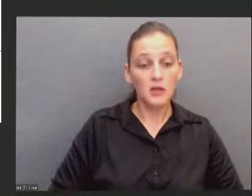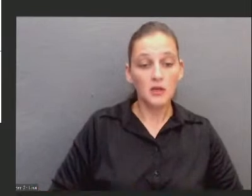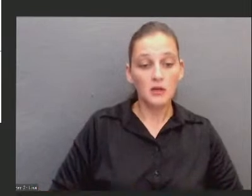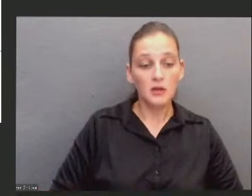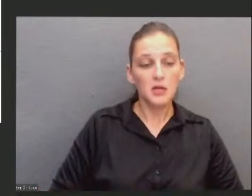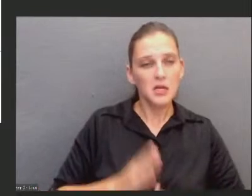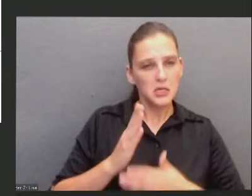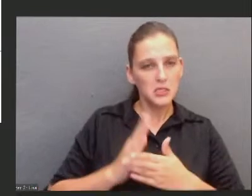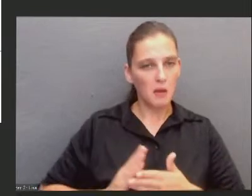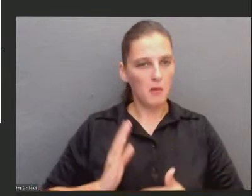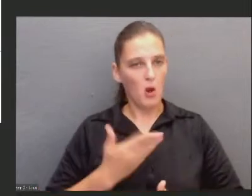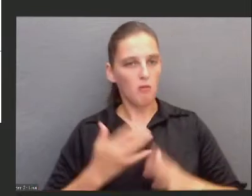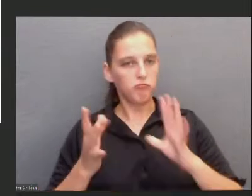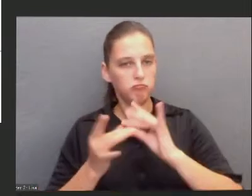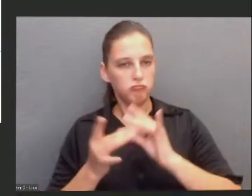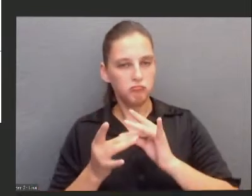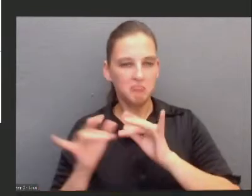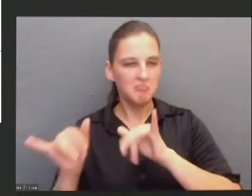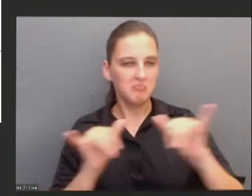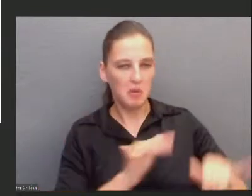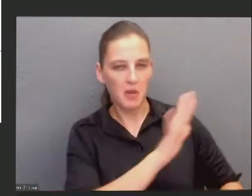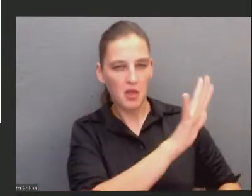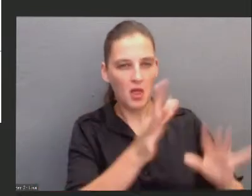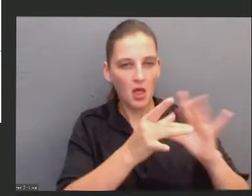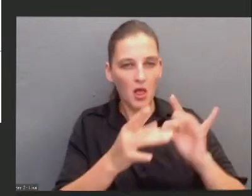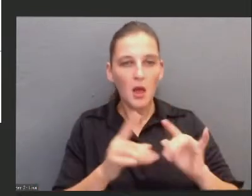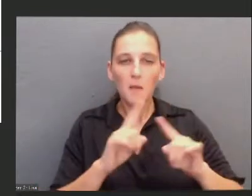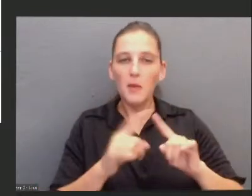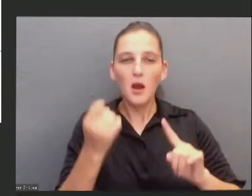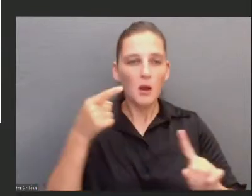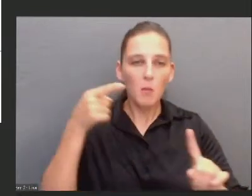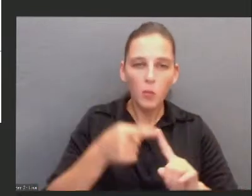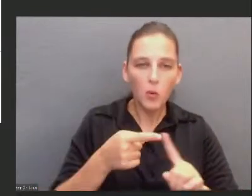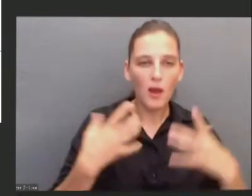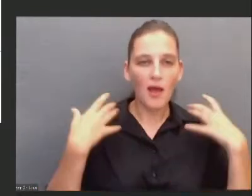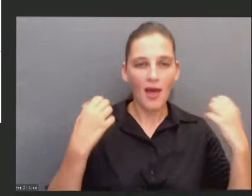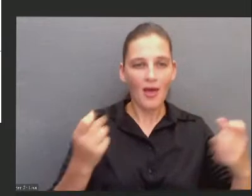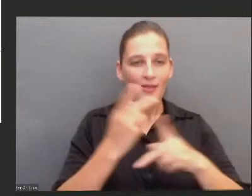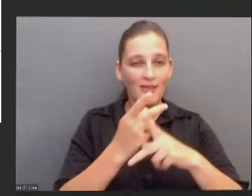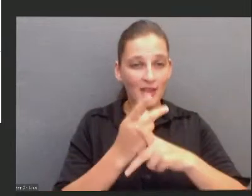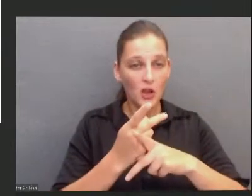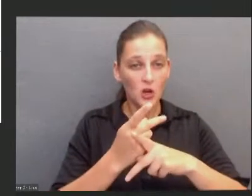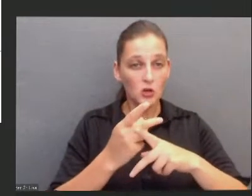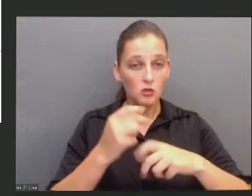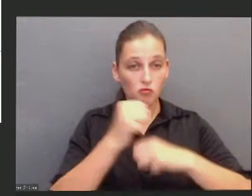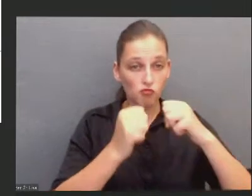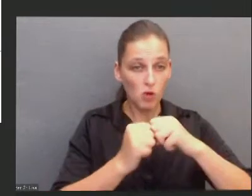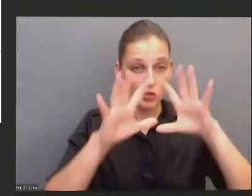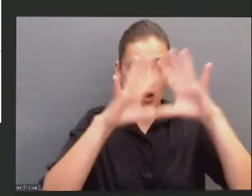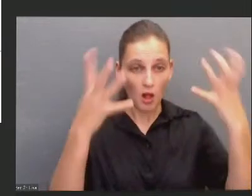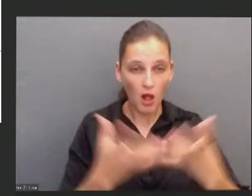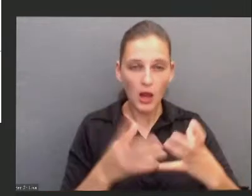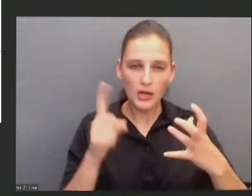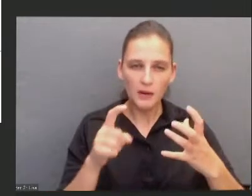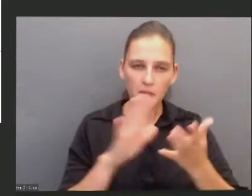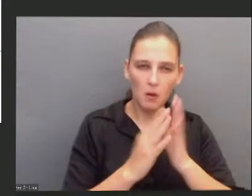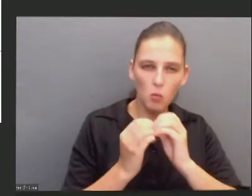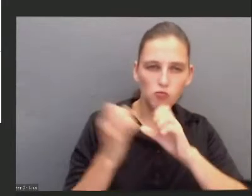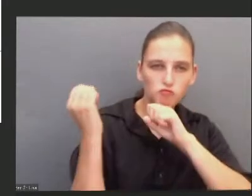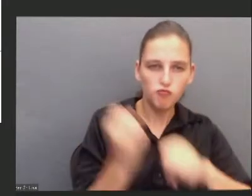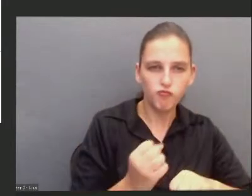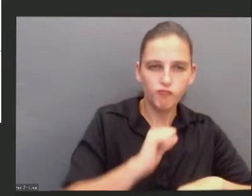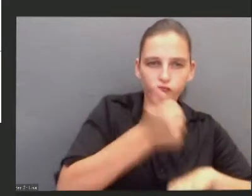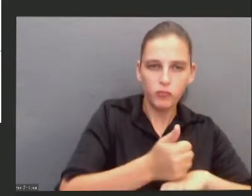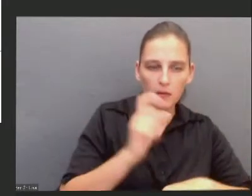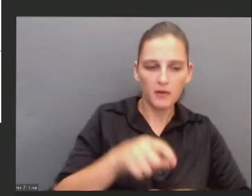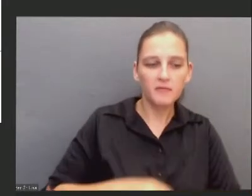but just to focus on strengthening our public health infrastructure, addressing access challenges to both